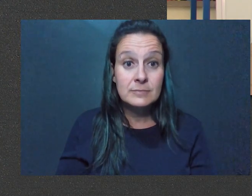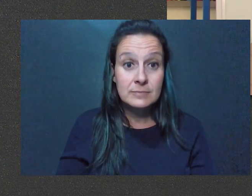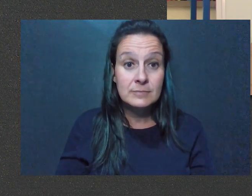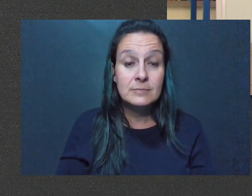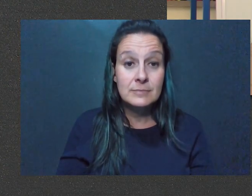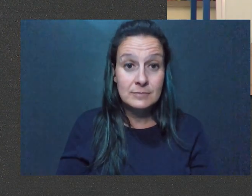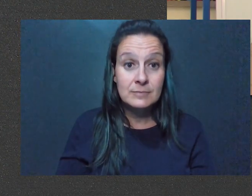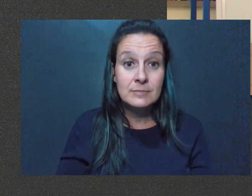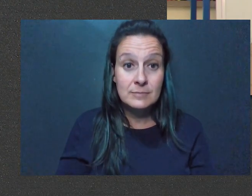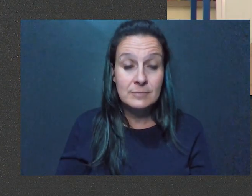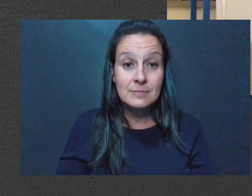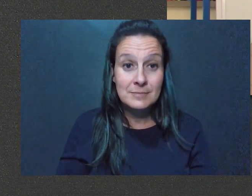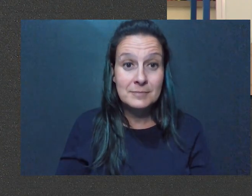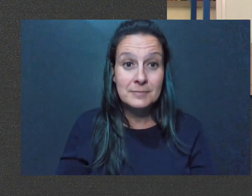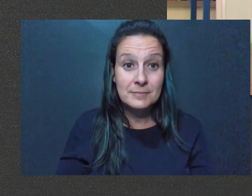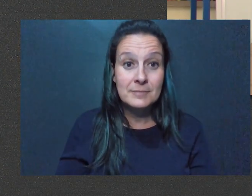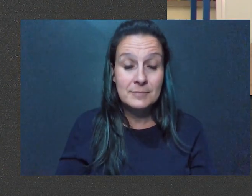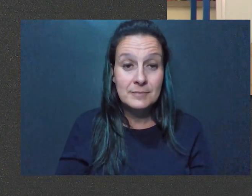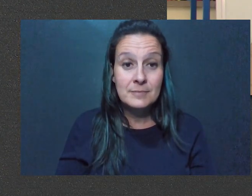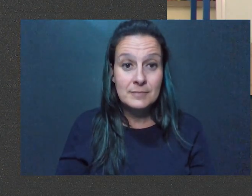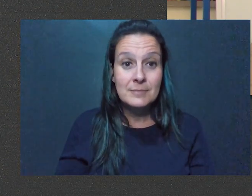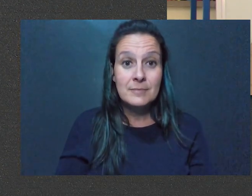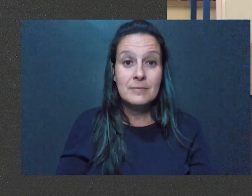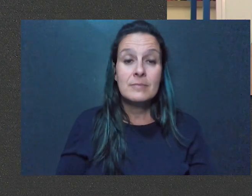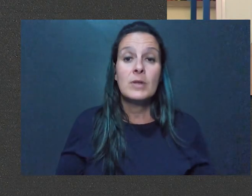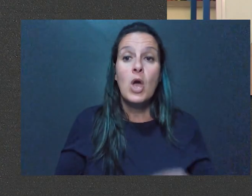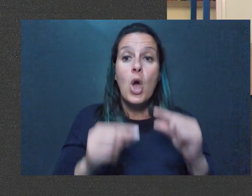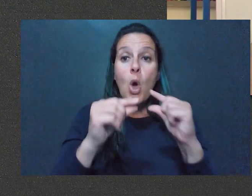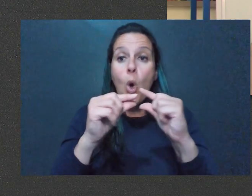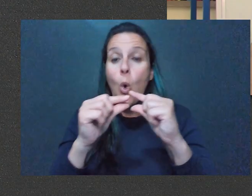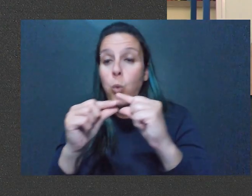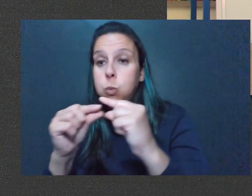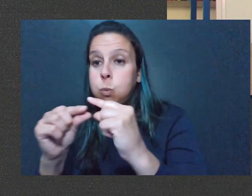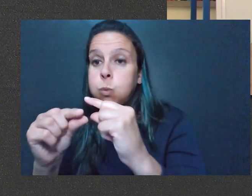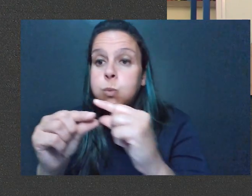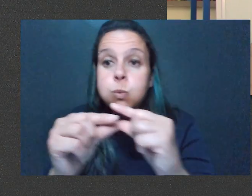straw onto the paper and turn